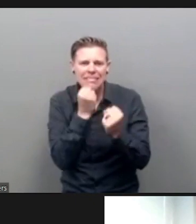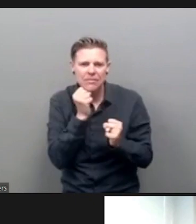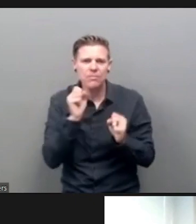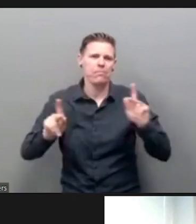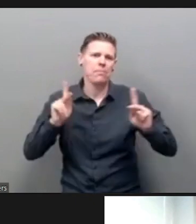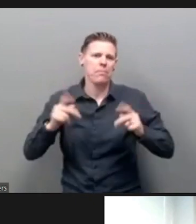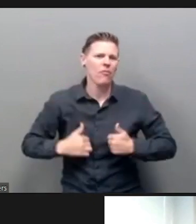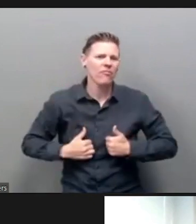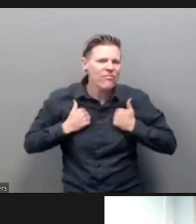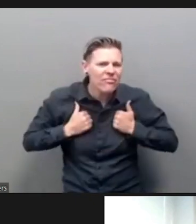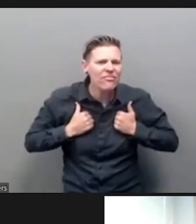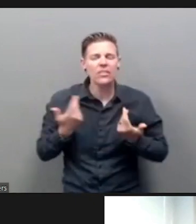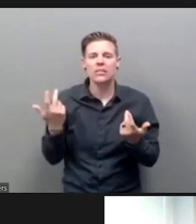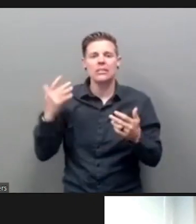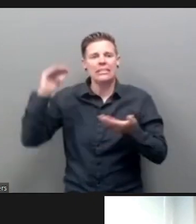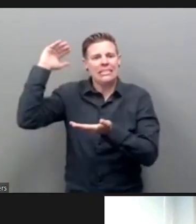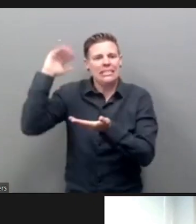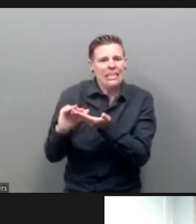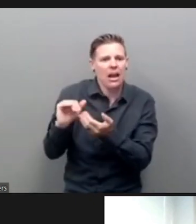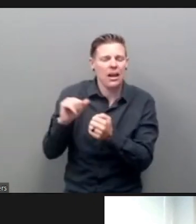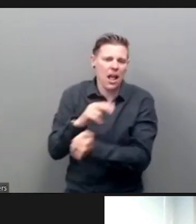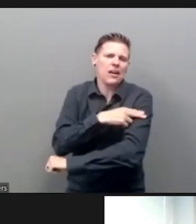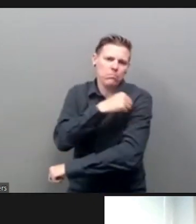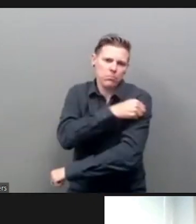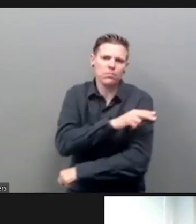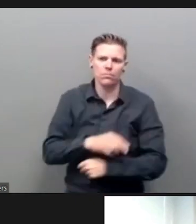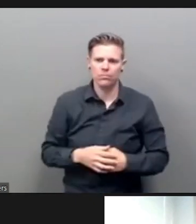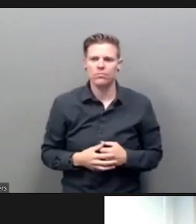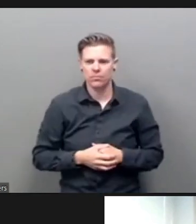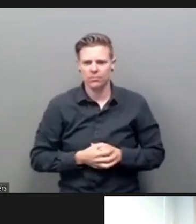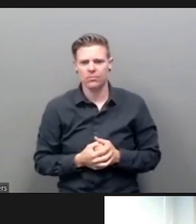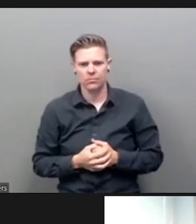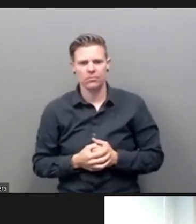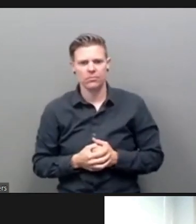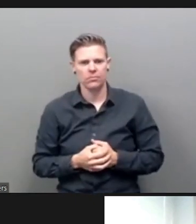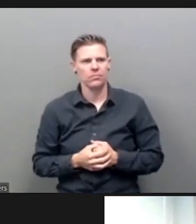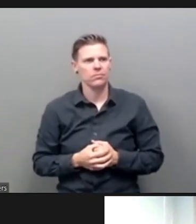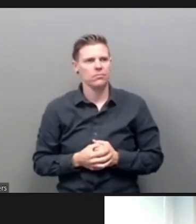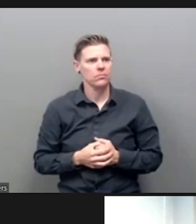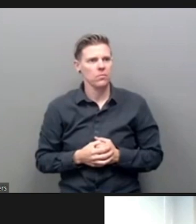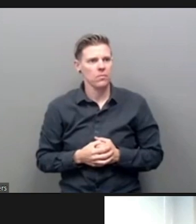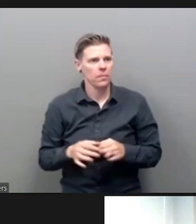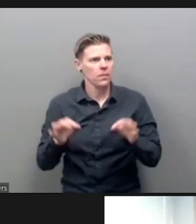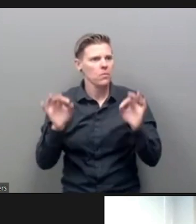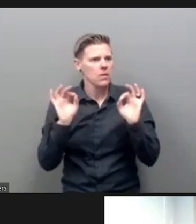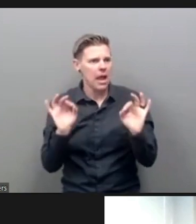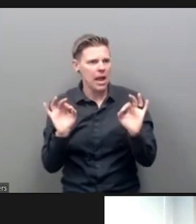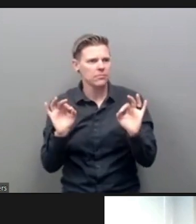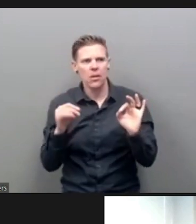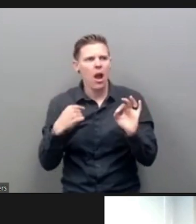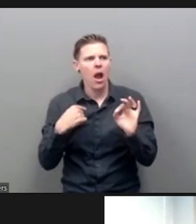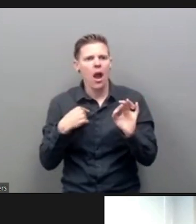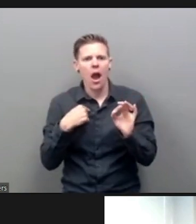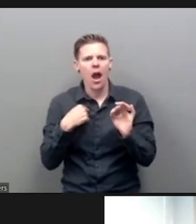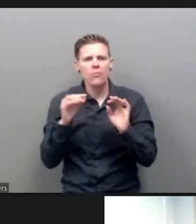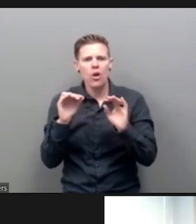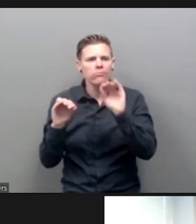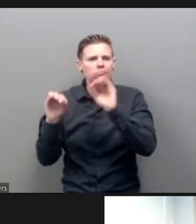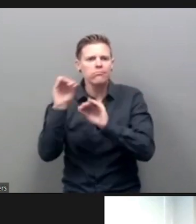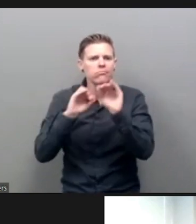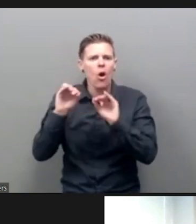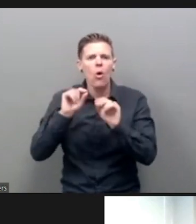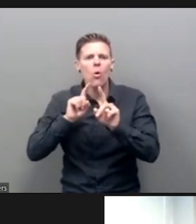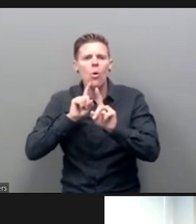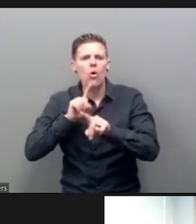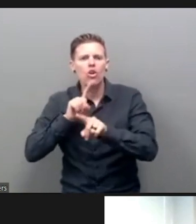Thanks, everybody. If it's okay with the journalists who are waiting in line, I'm going to change the order just a little bit here, just because we have a question in the chat, and I want to make sure